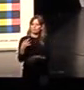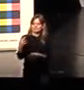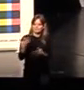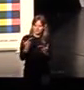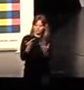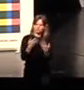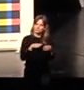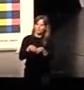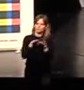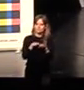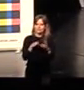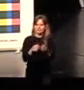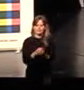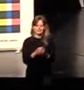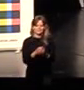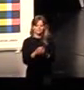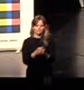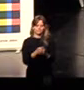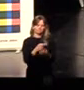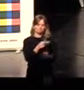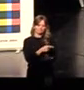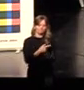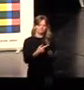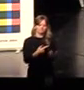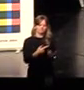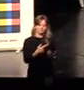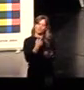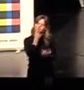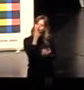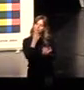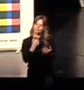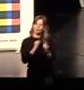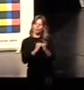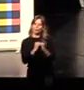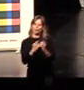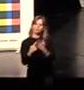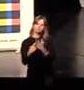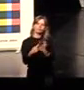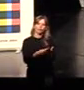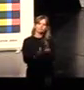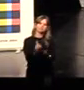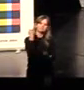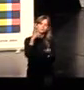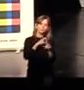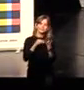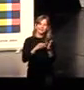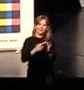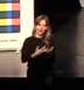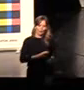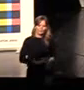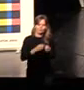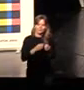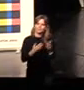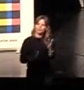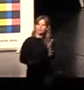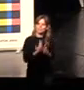in the first place it might be good to refer to de d en e to the logical structure of de mode